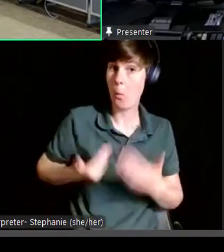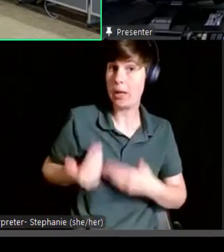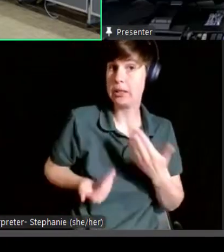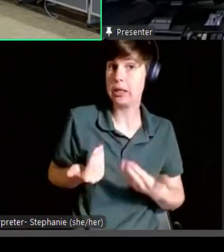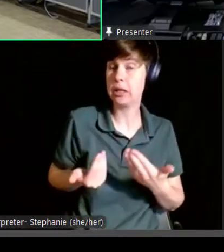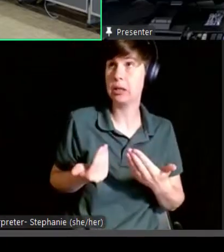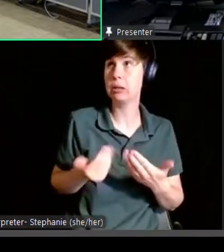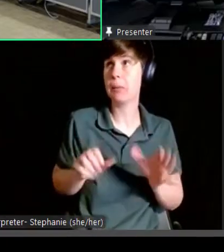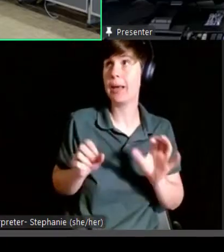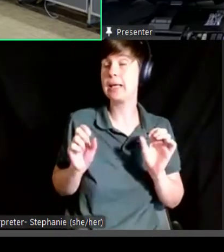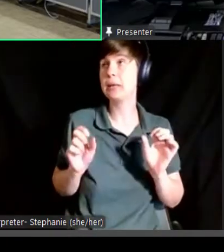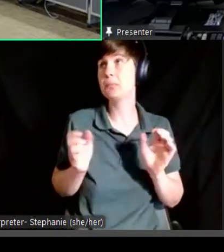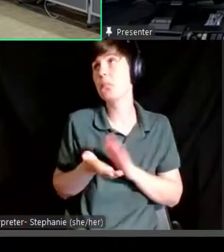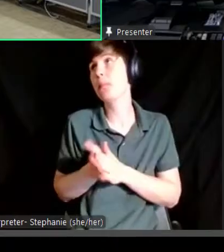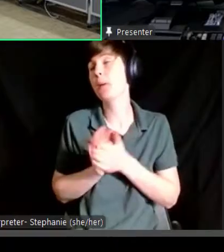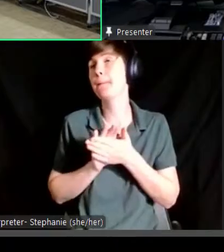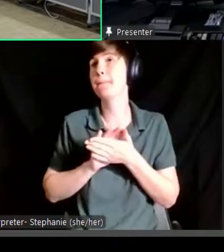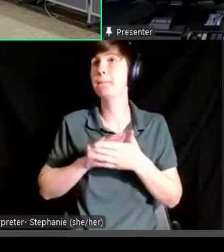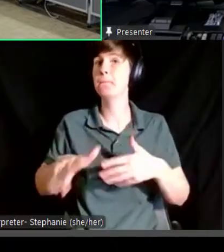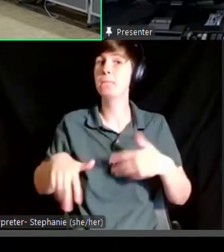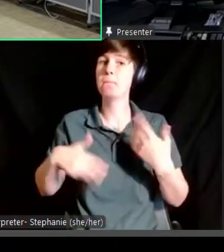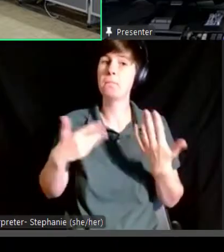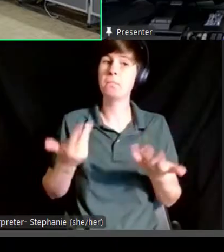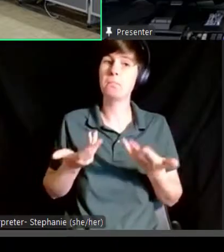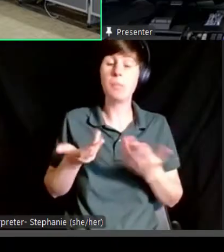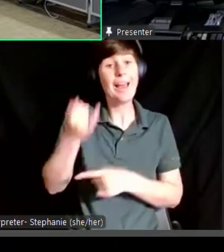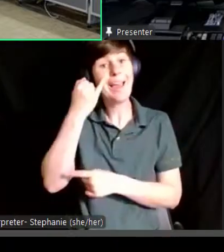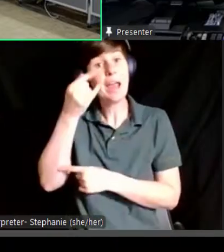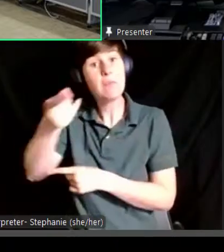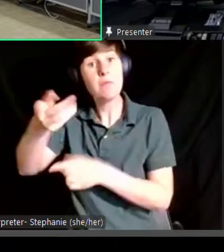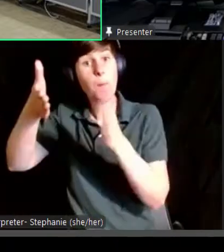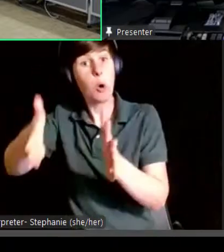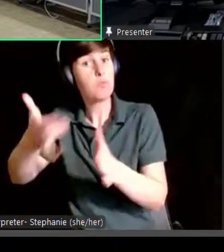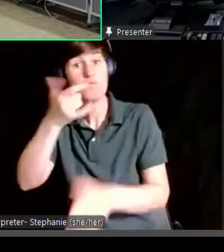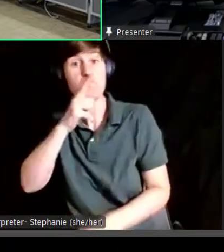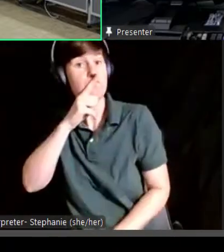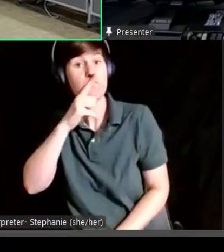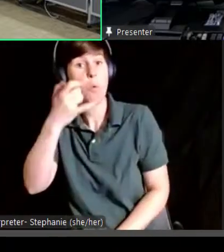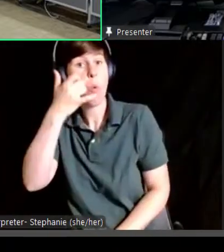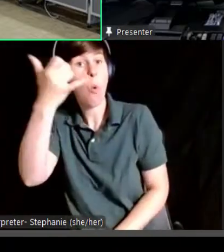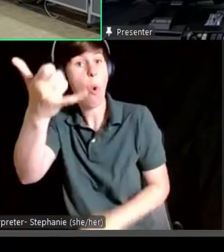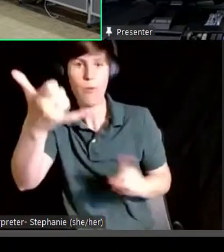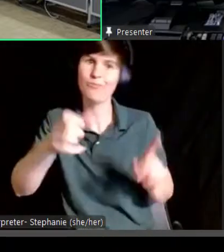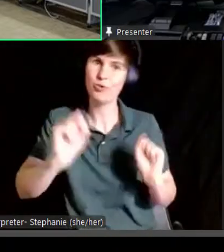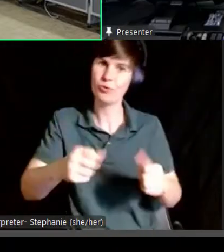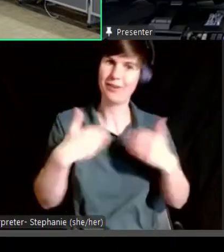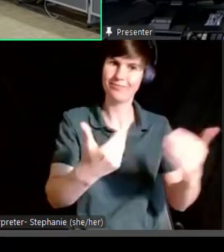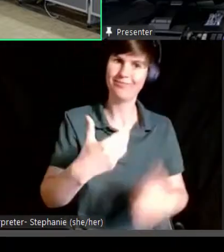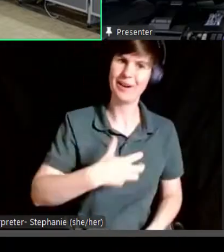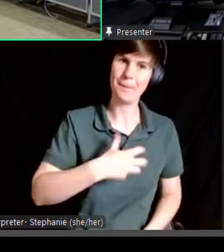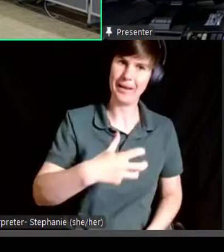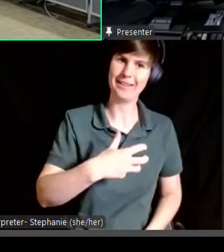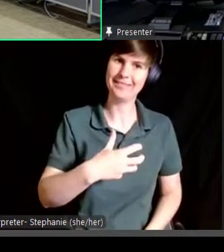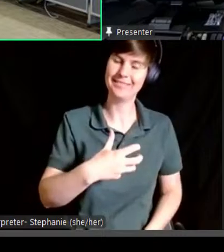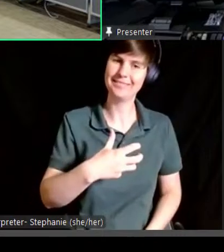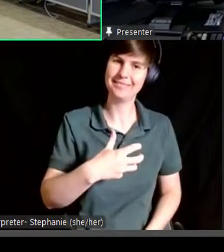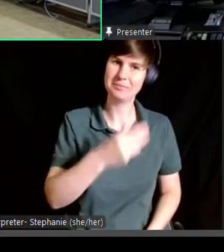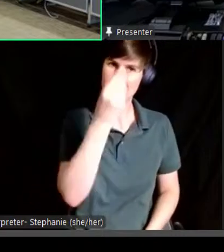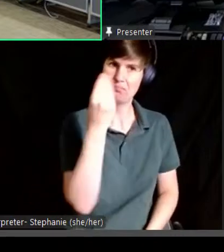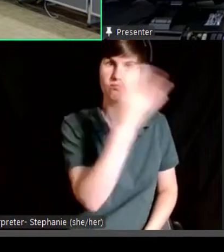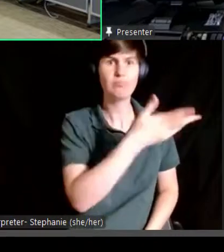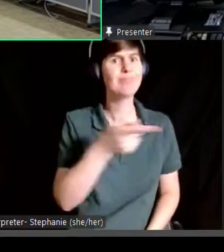more, and if the person doesn't do it, you can complain. Again, say it that like, I